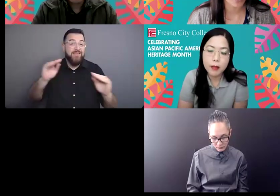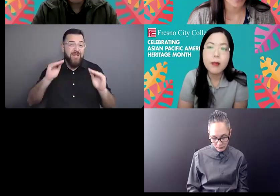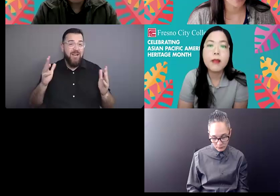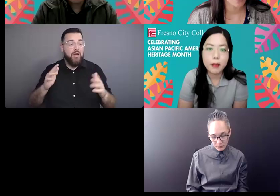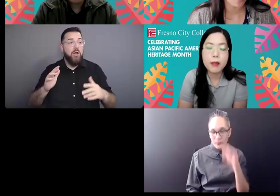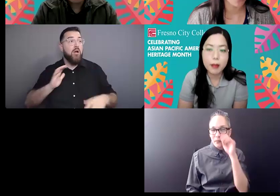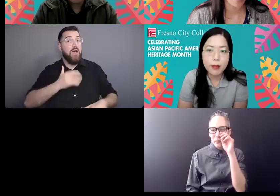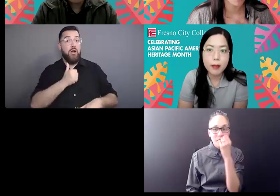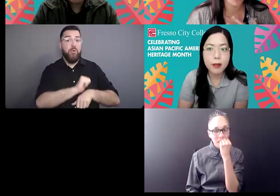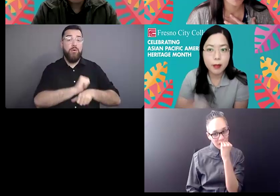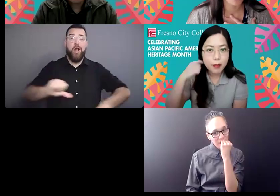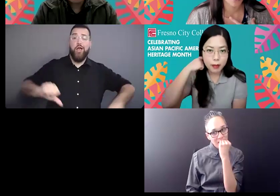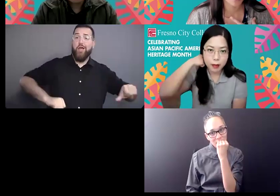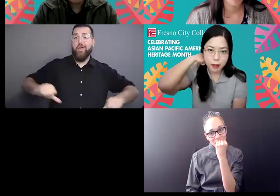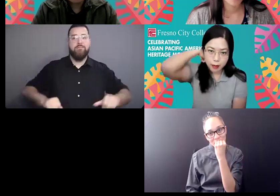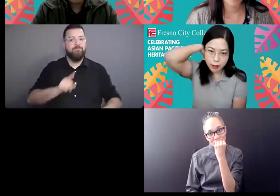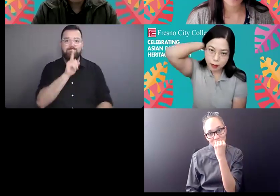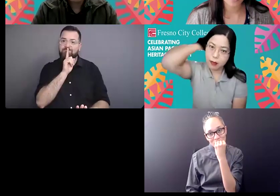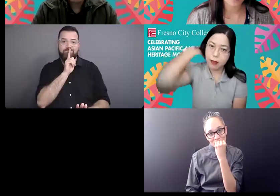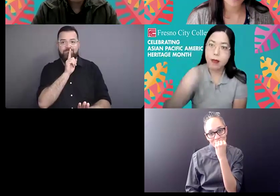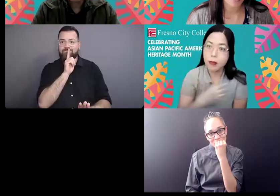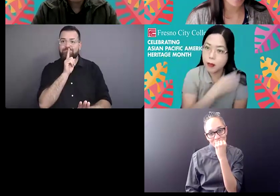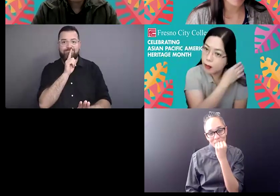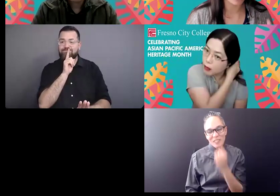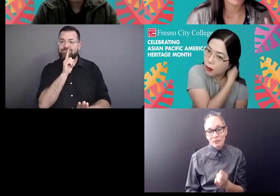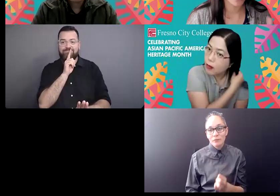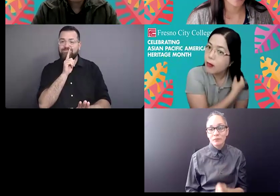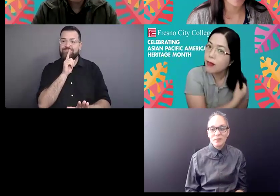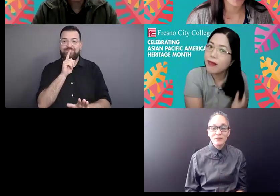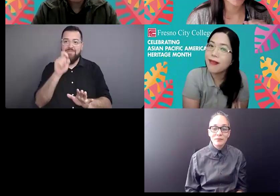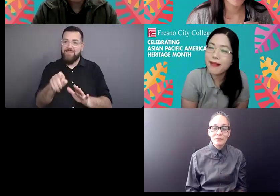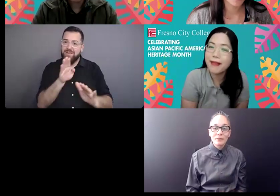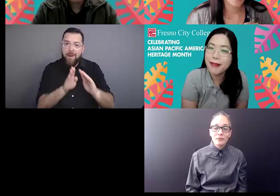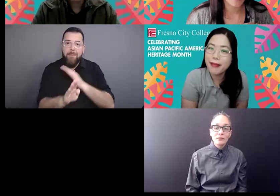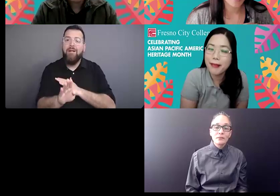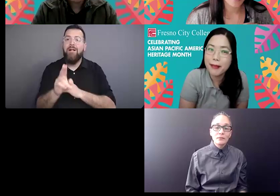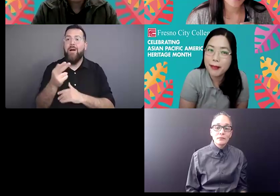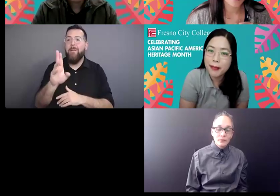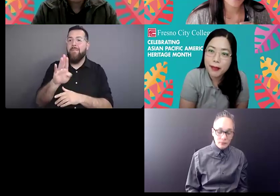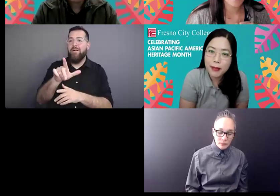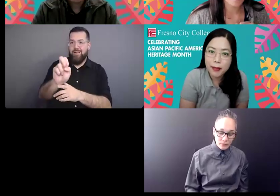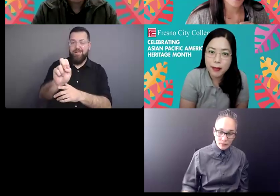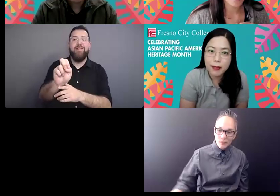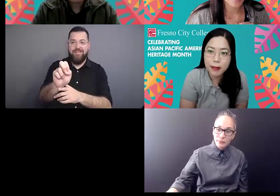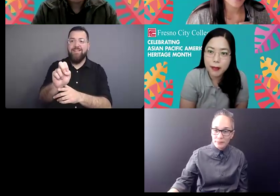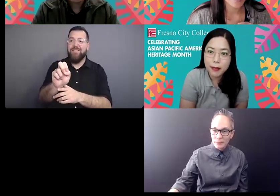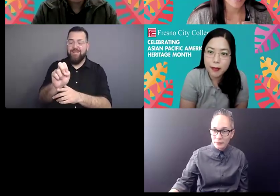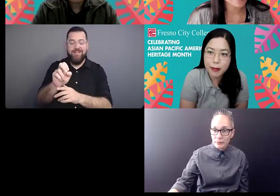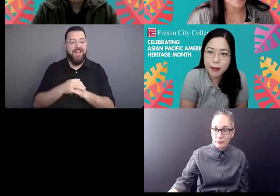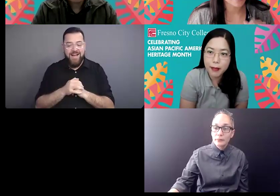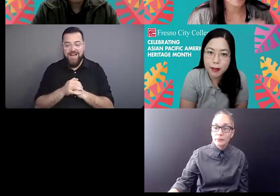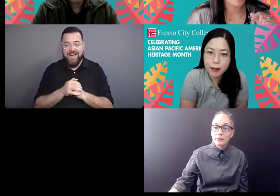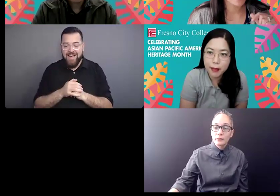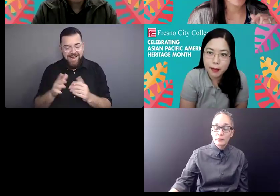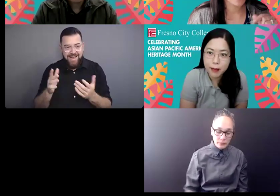work that we're doing, not brag about what we've done, stay humble, very humble. And I think I